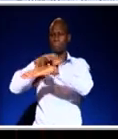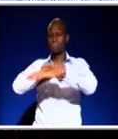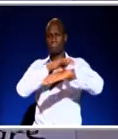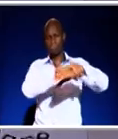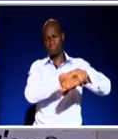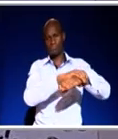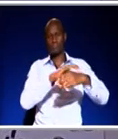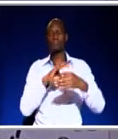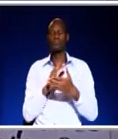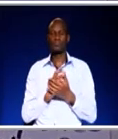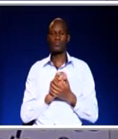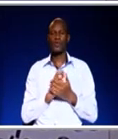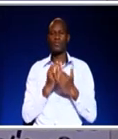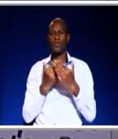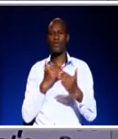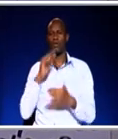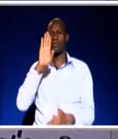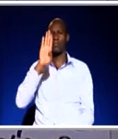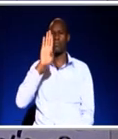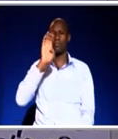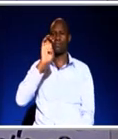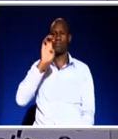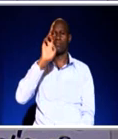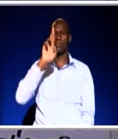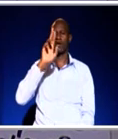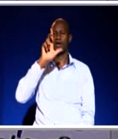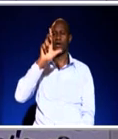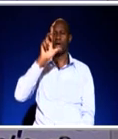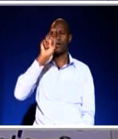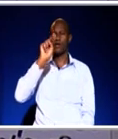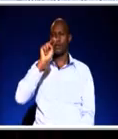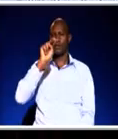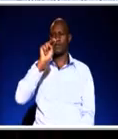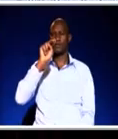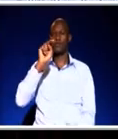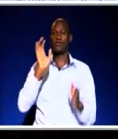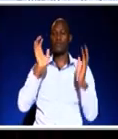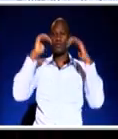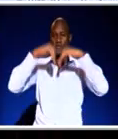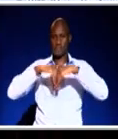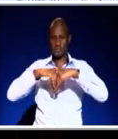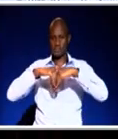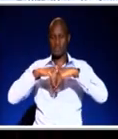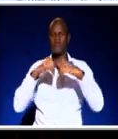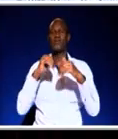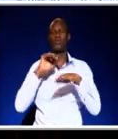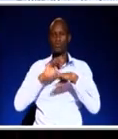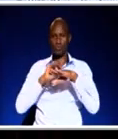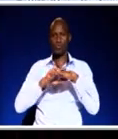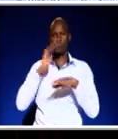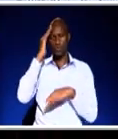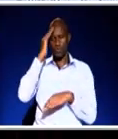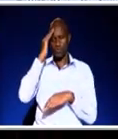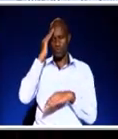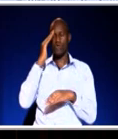And before we come to the Berlin Conference, it is good for us to know that, or to understand, what